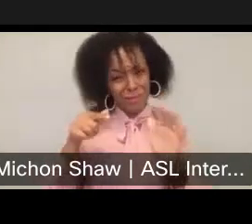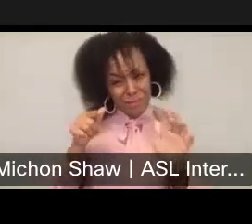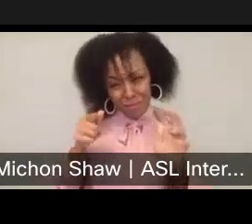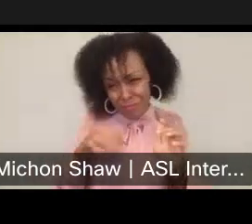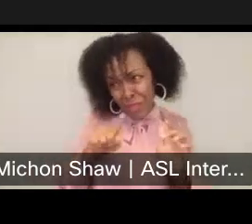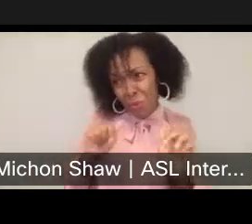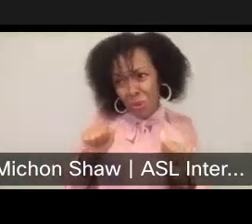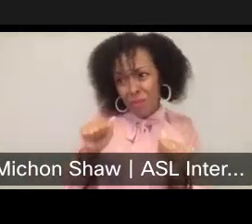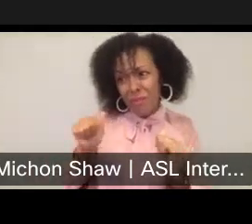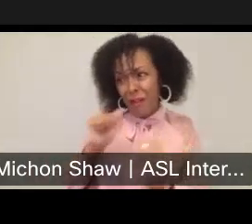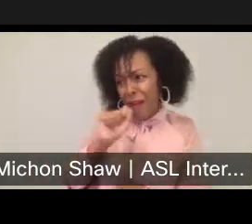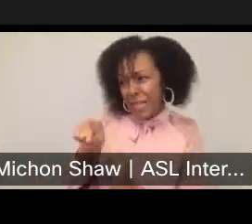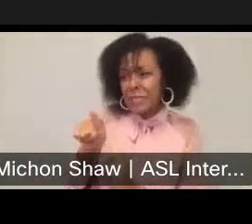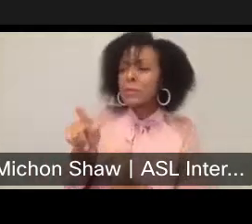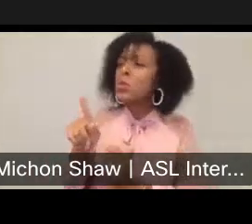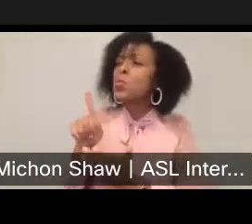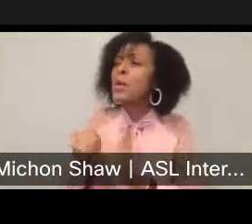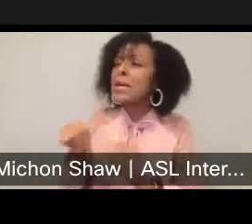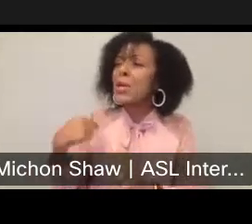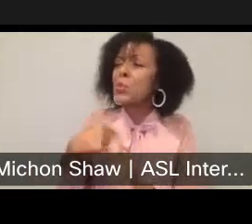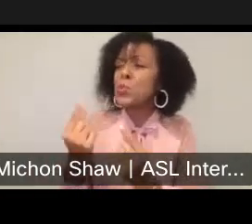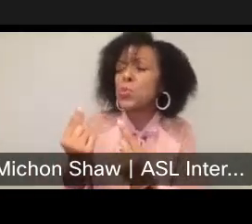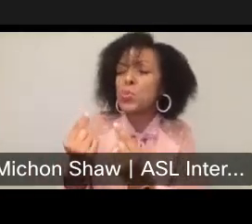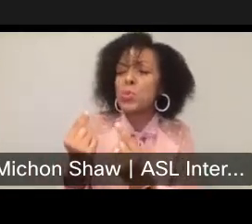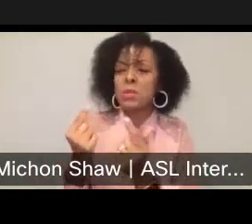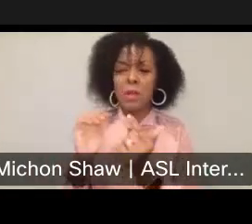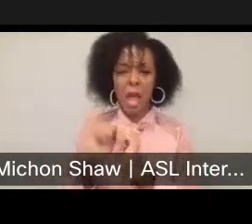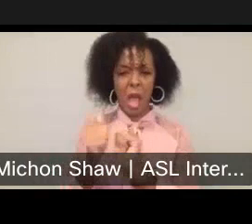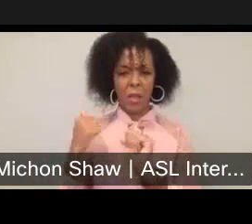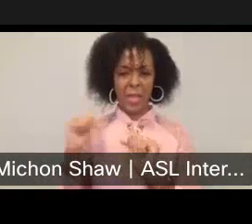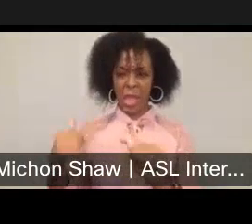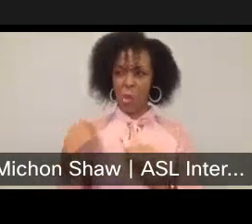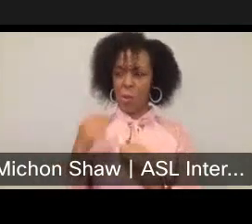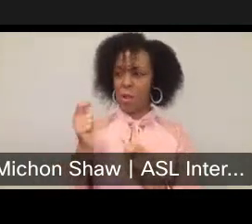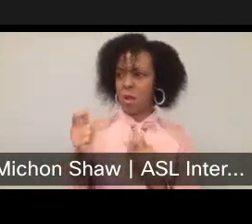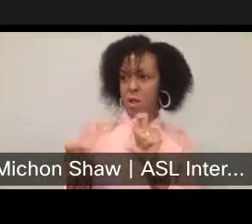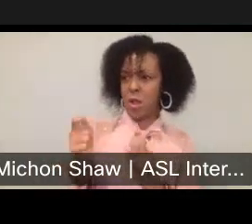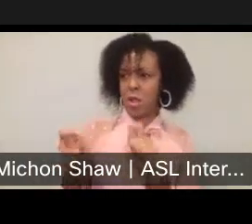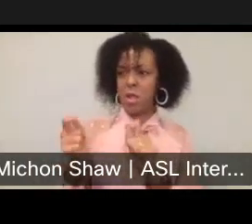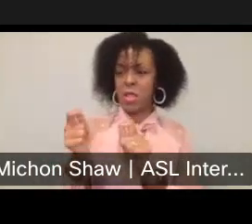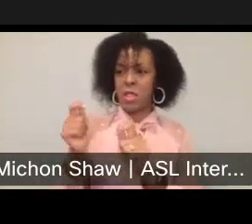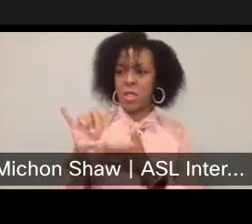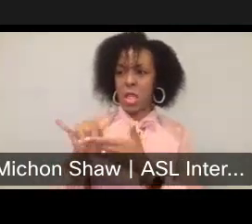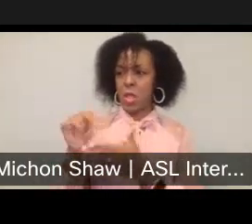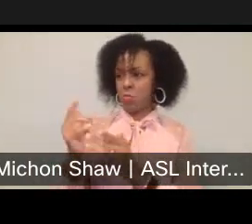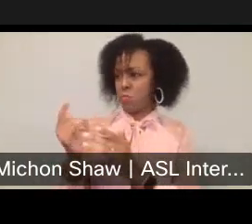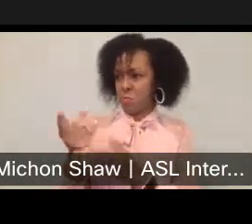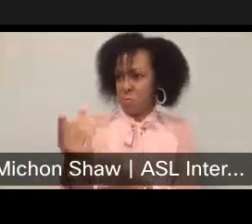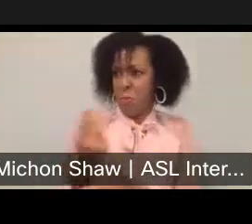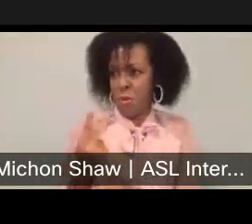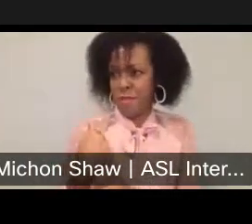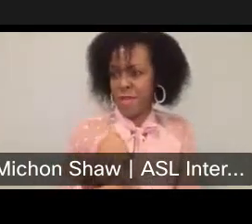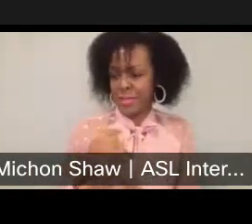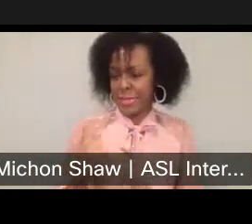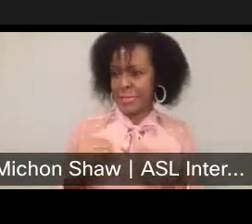can we handle it in a manner that's acceptable to us and is acceptable to you? And if you would